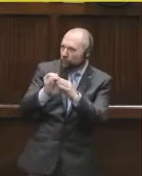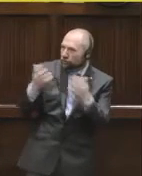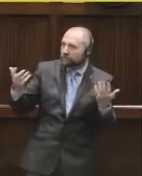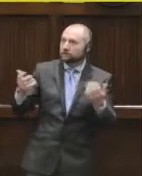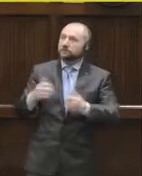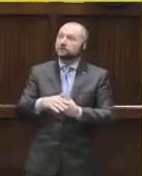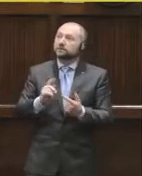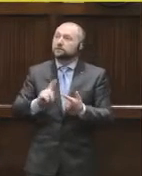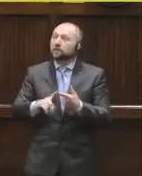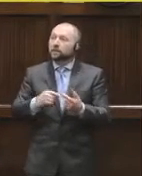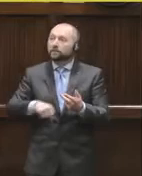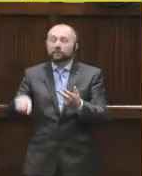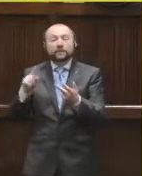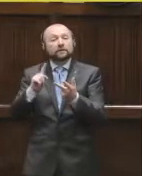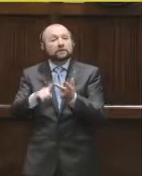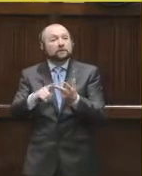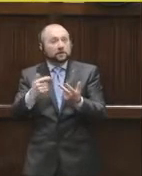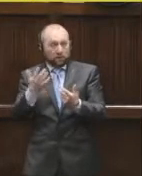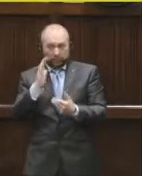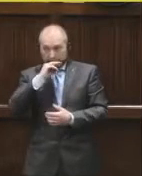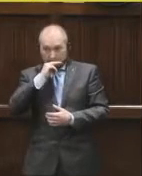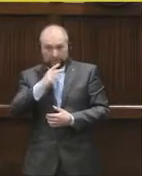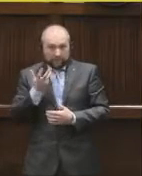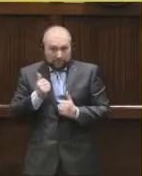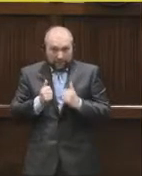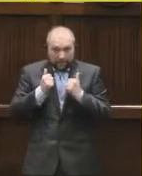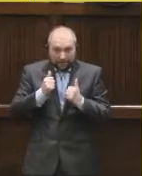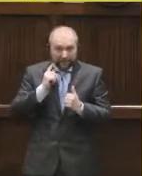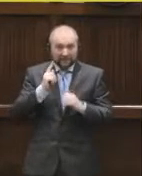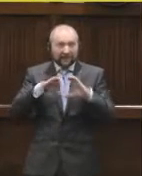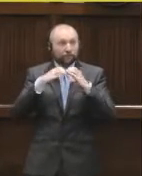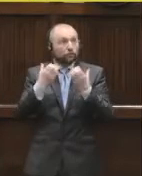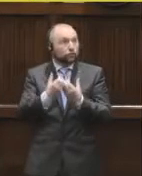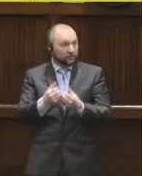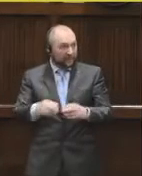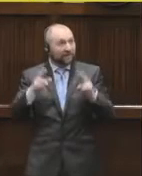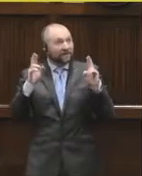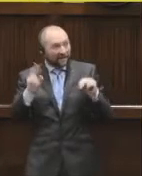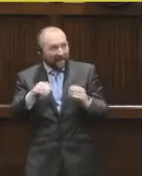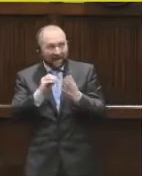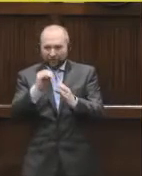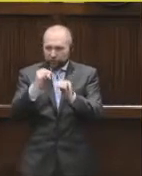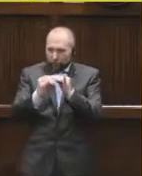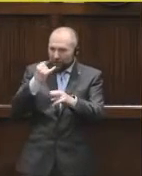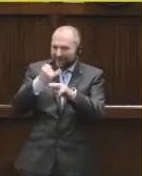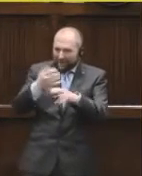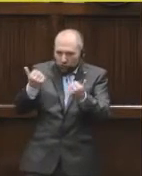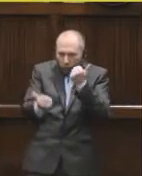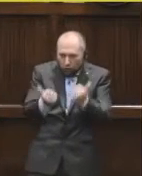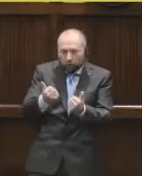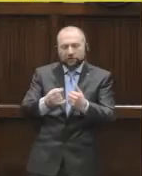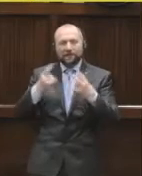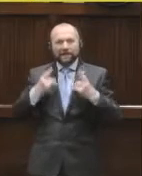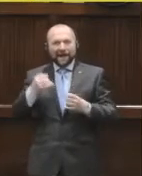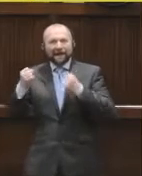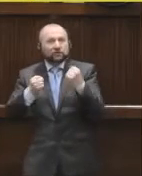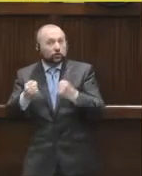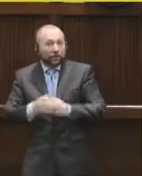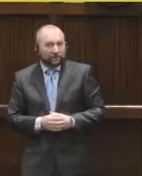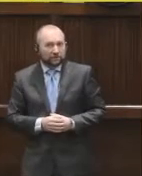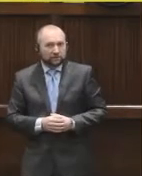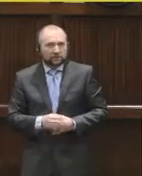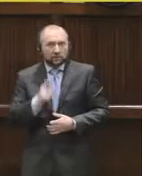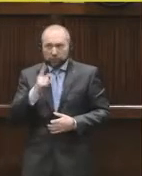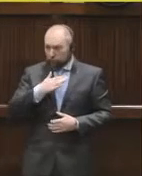arena. It's going to allow the deaf community to have interpreters in courts, in the health services. And I think this is just a